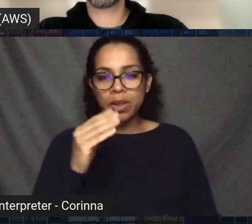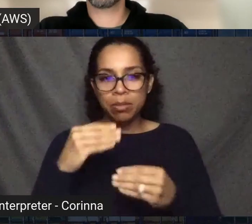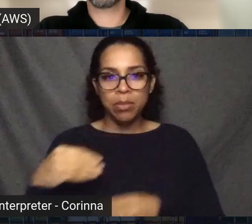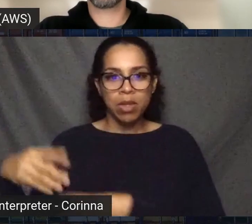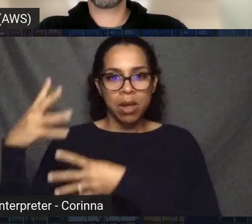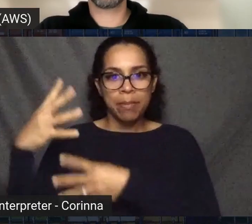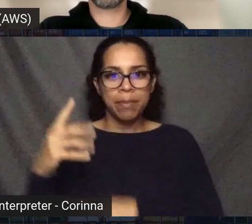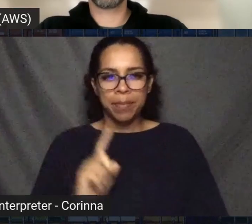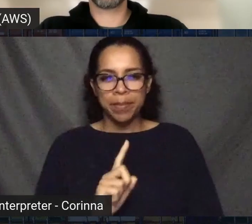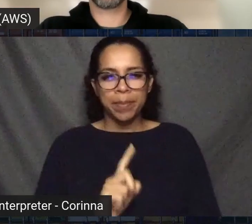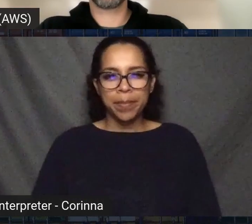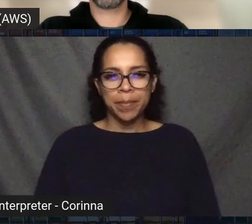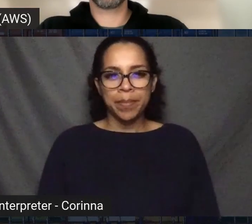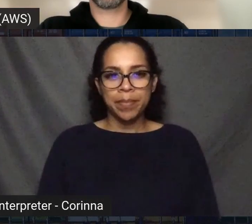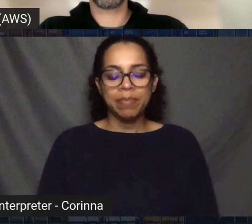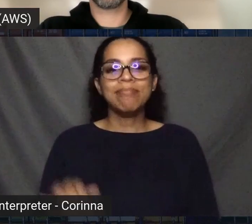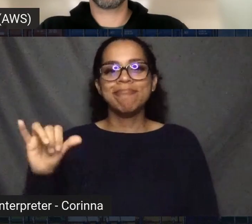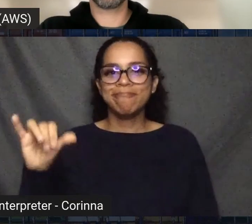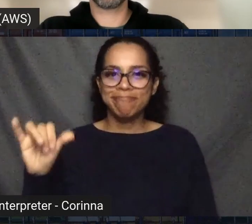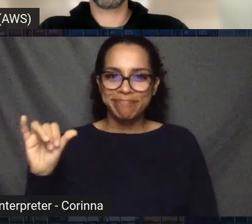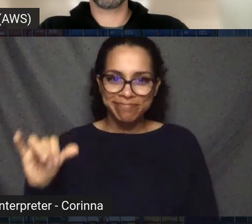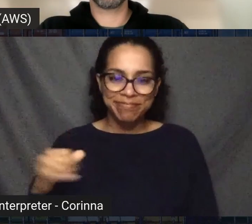echo again. I got an echo again. Hold on.